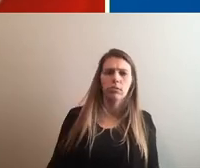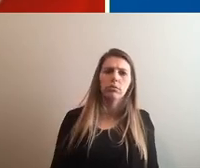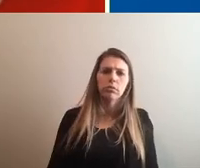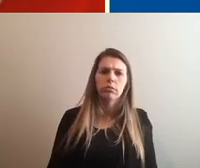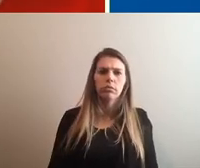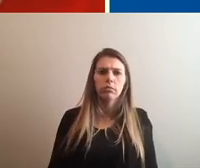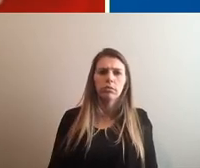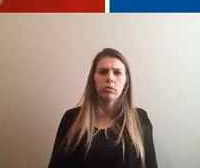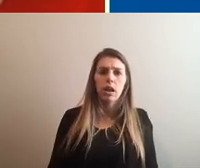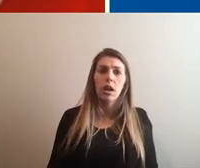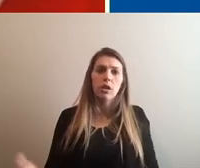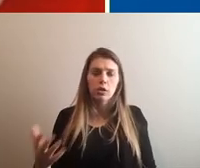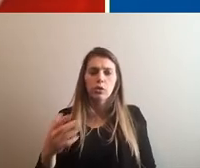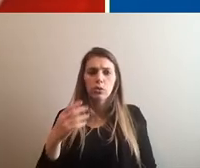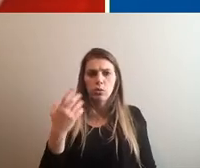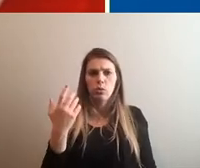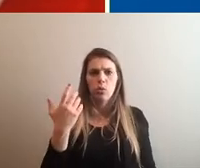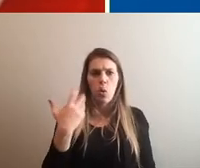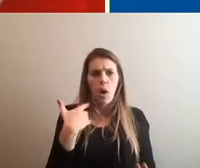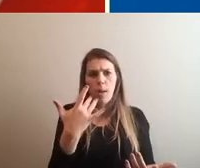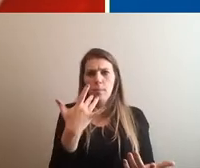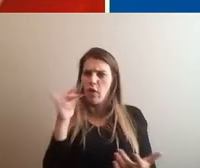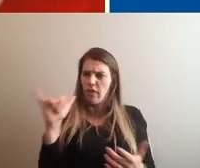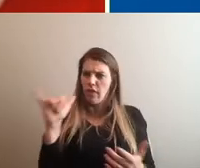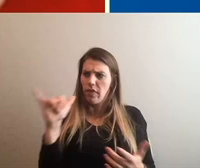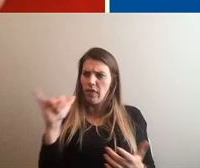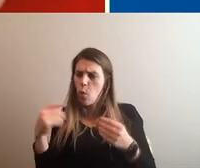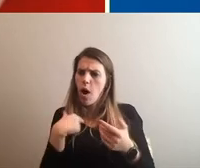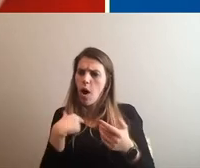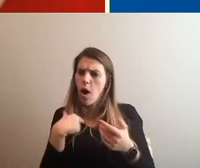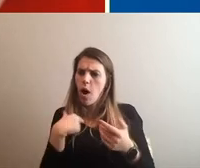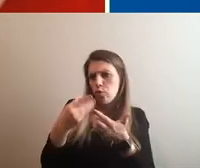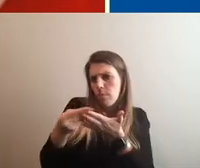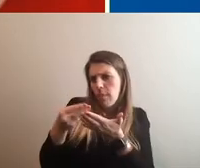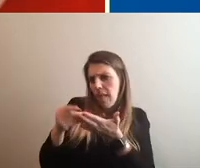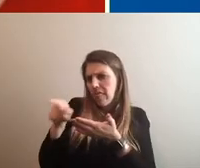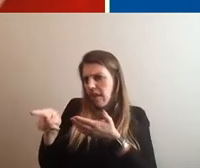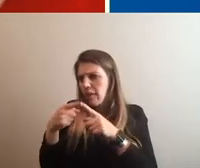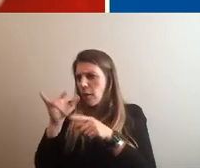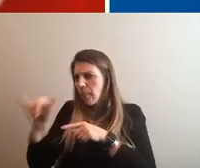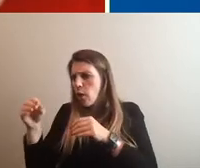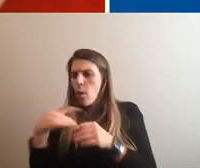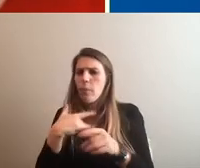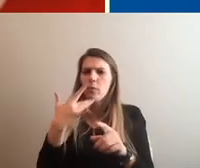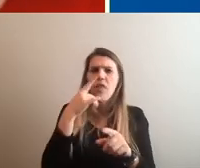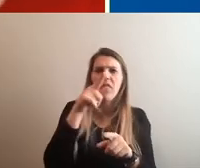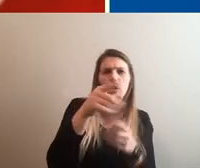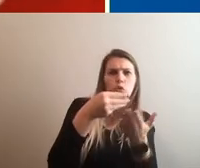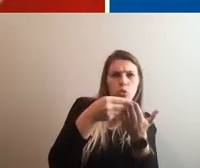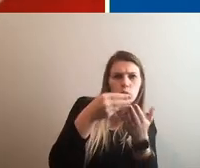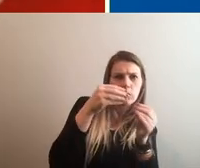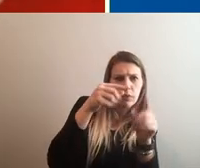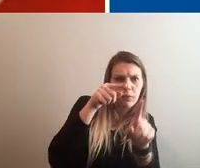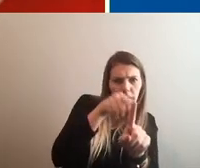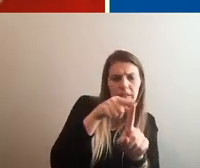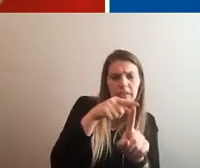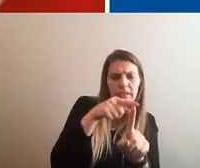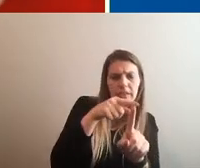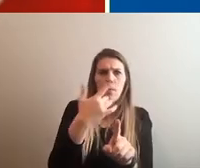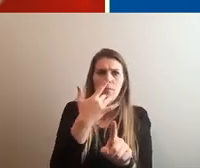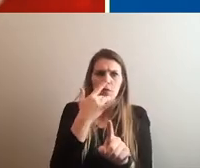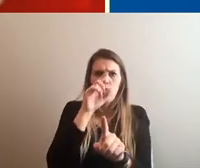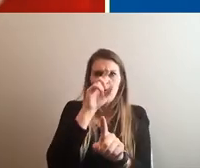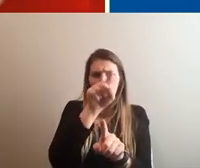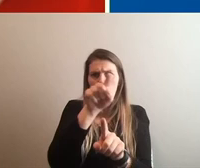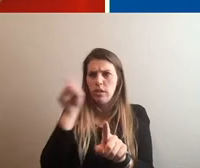like to buy this item from Marks and Spencer's. I like to buy this item from Asda. And I like to buy this item from